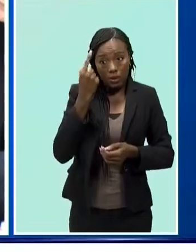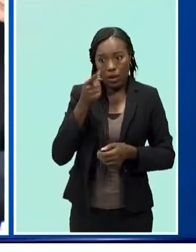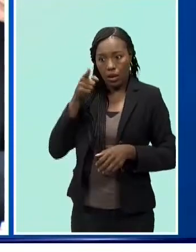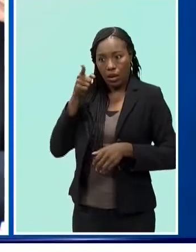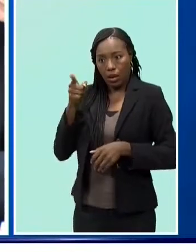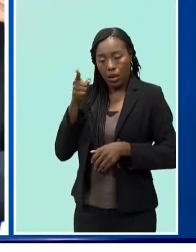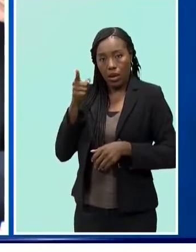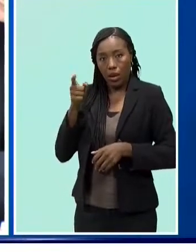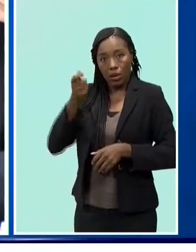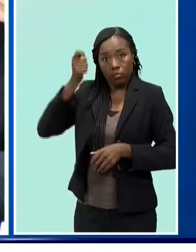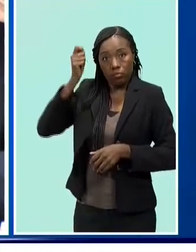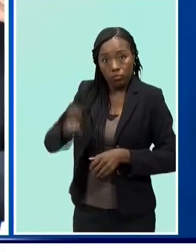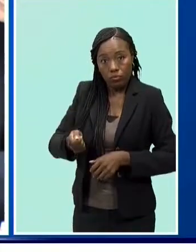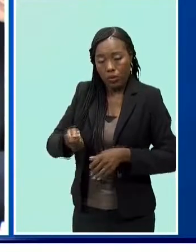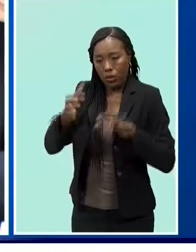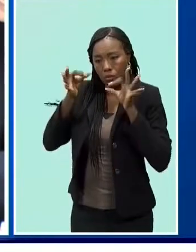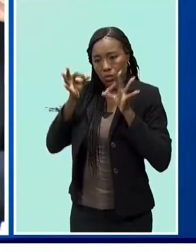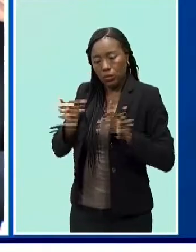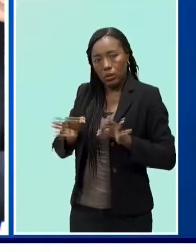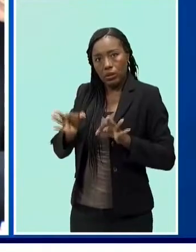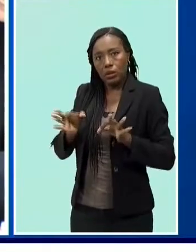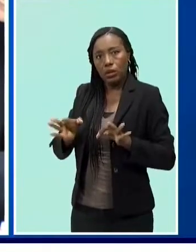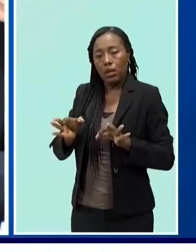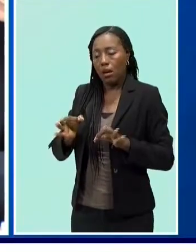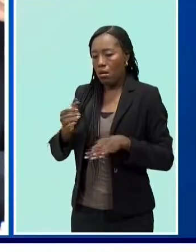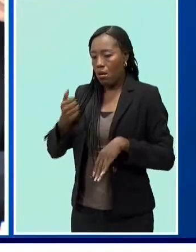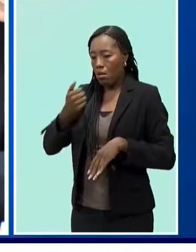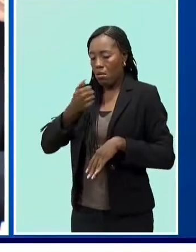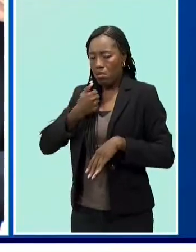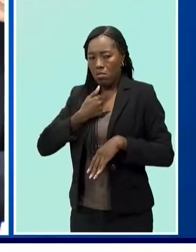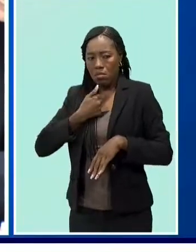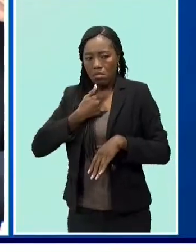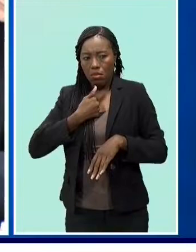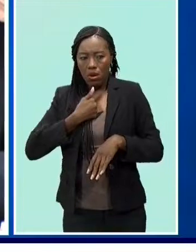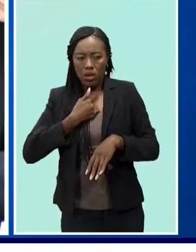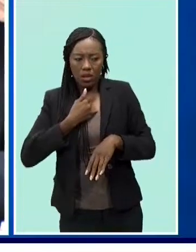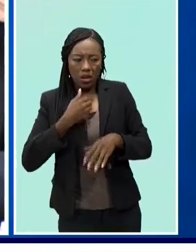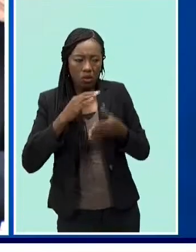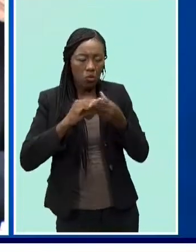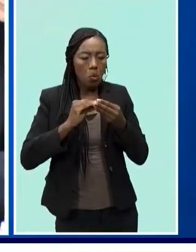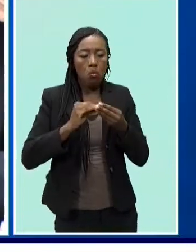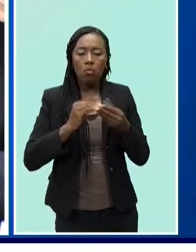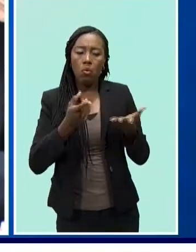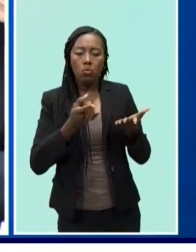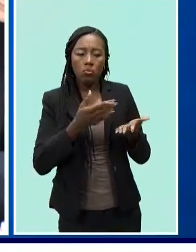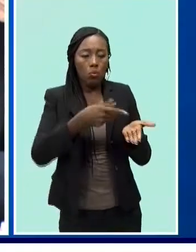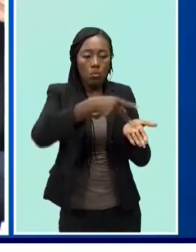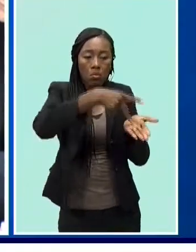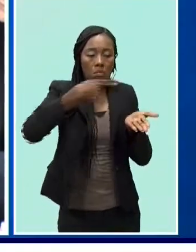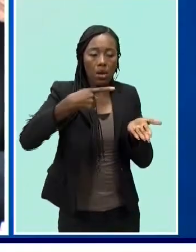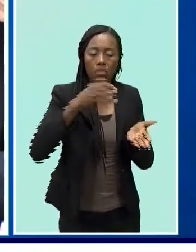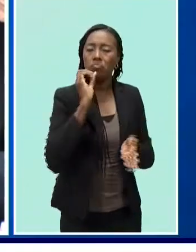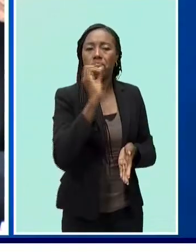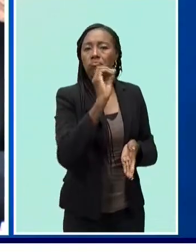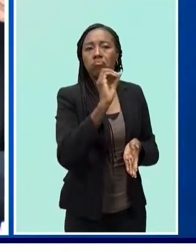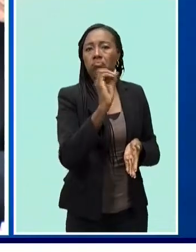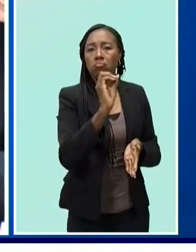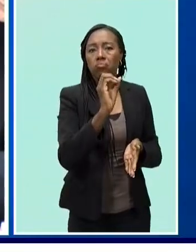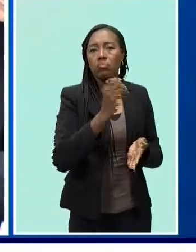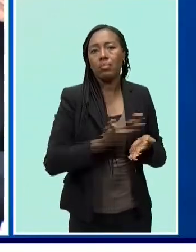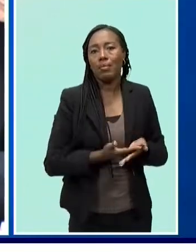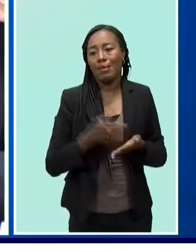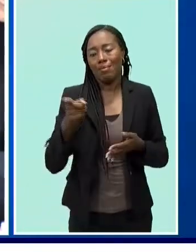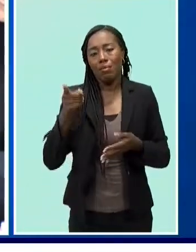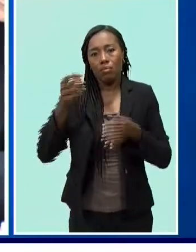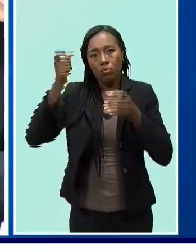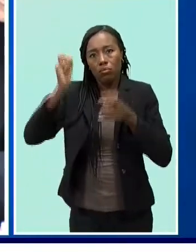have discretion to impose zero or no penalty to